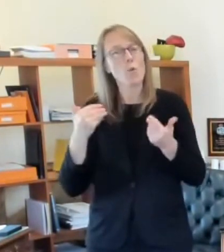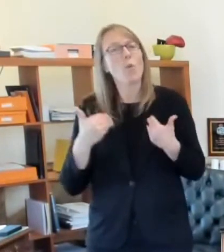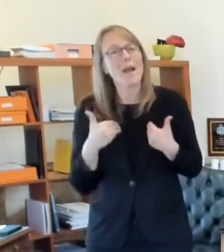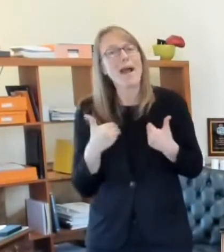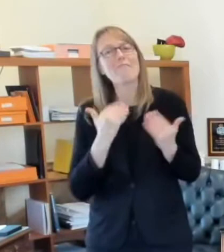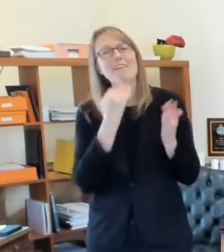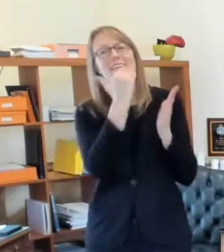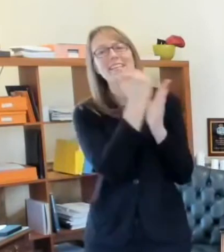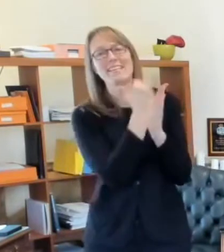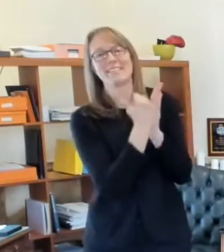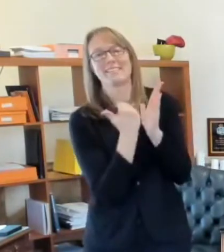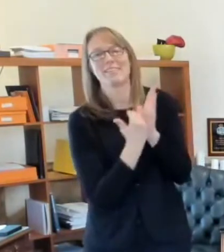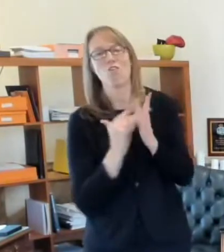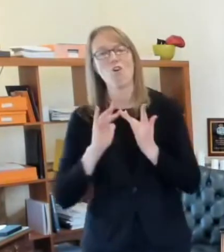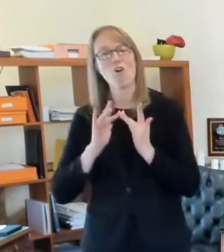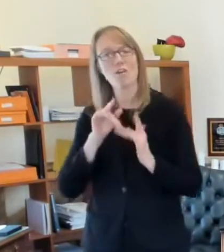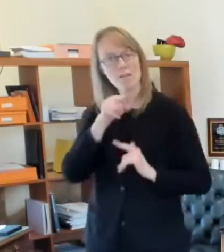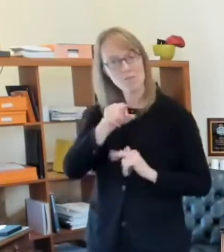health centers, but